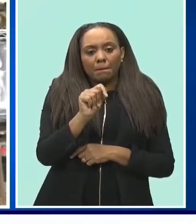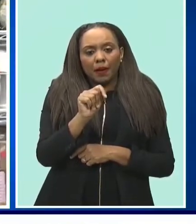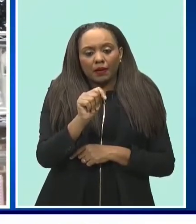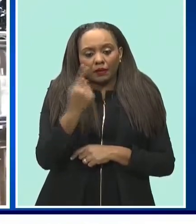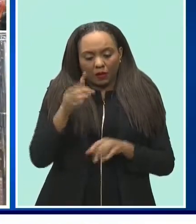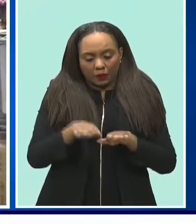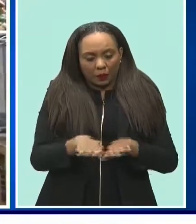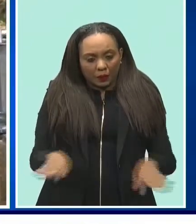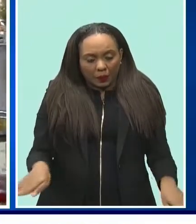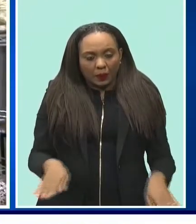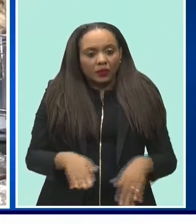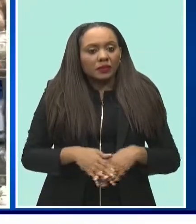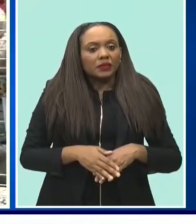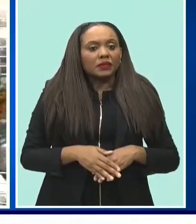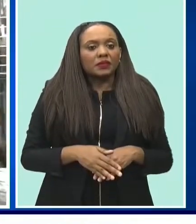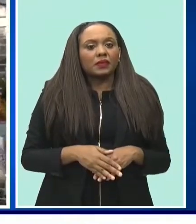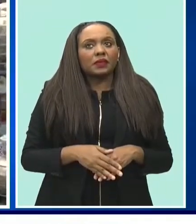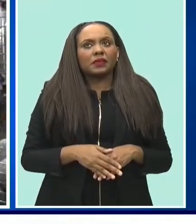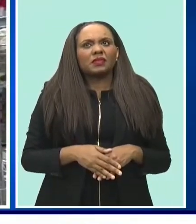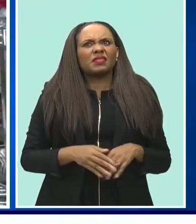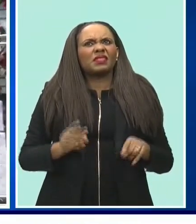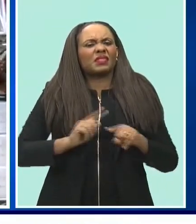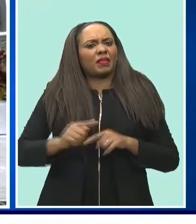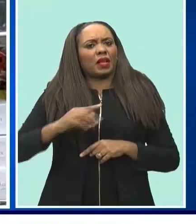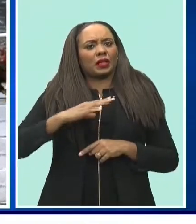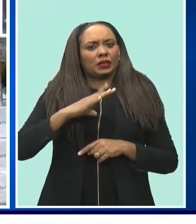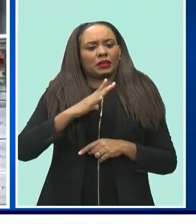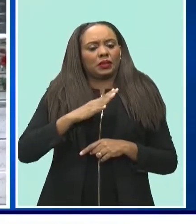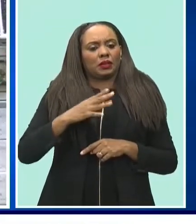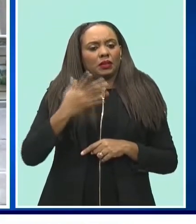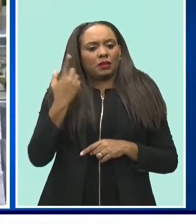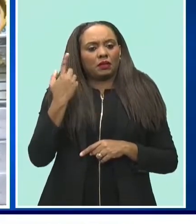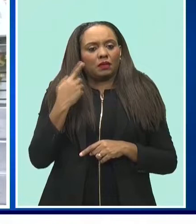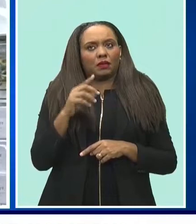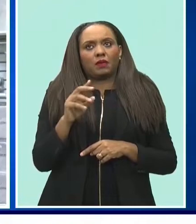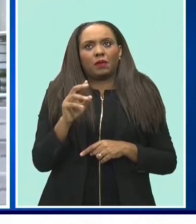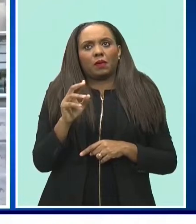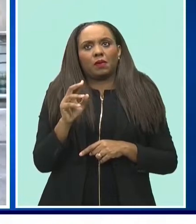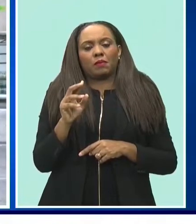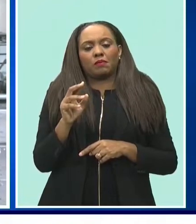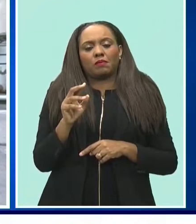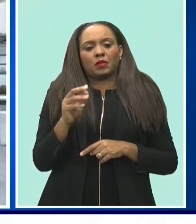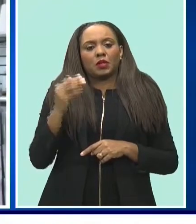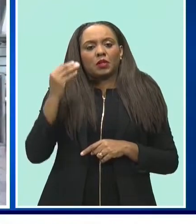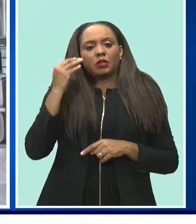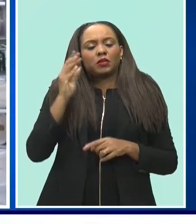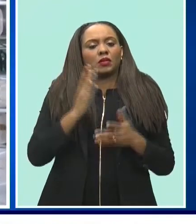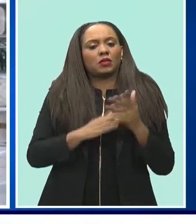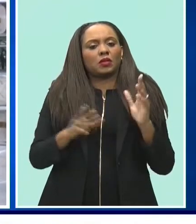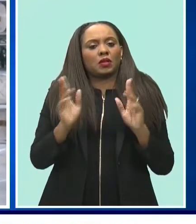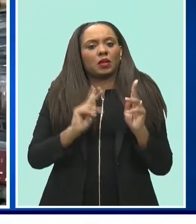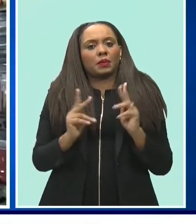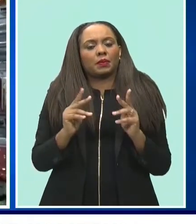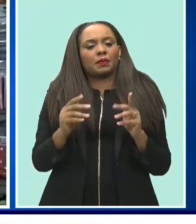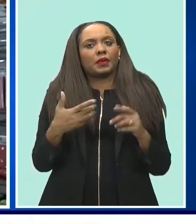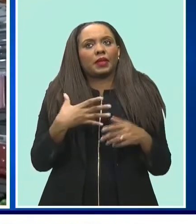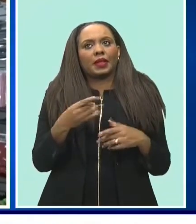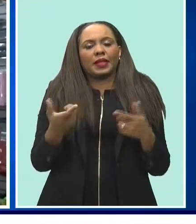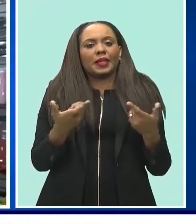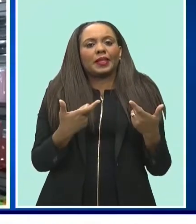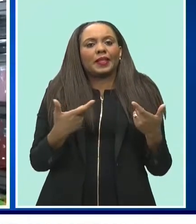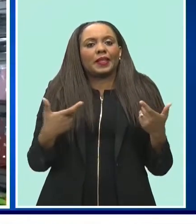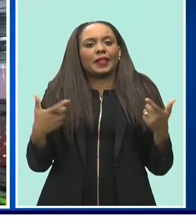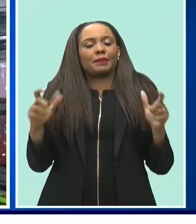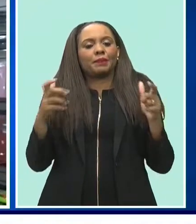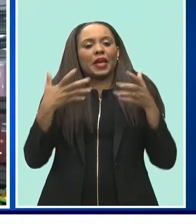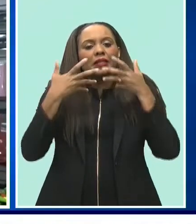have a wide range of valances. You can get your stuffed dolls, like those persons that like the big tigers to put on their